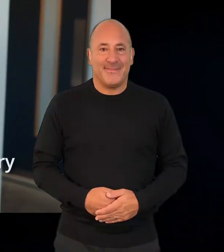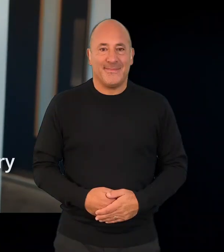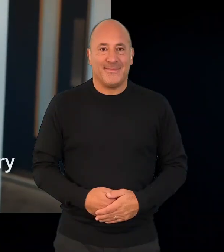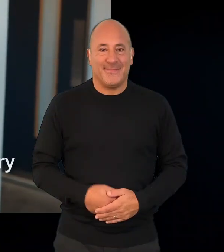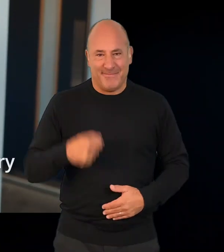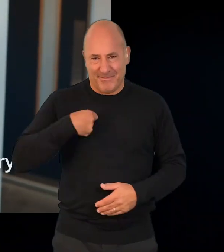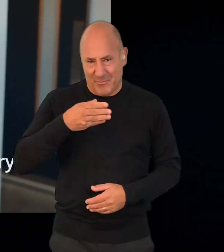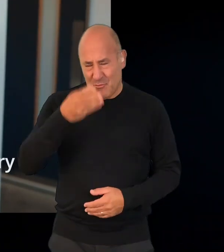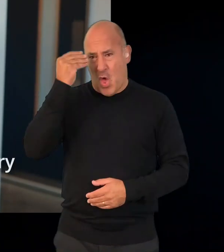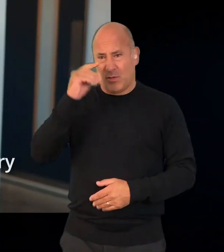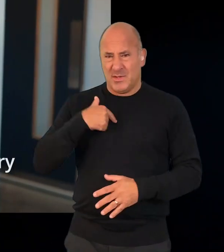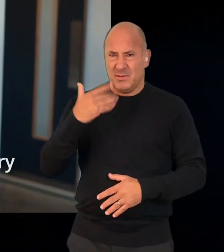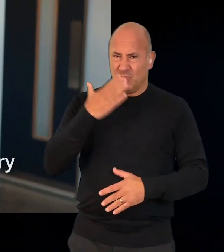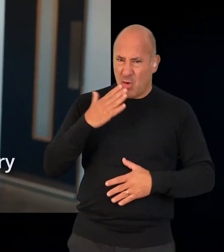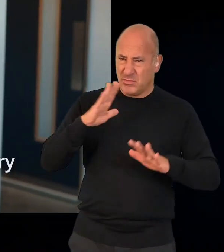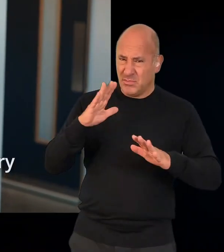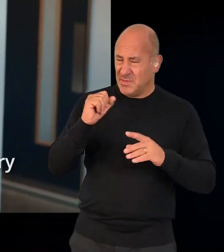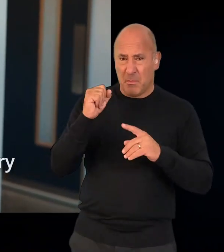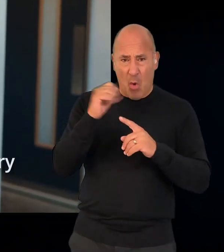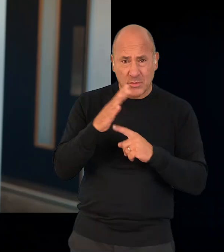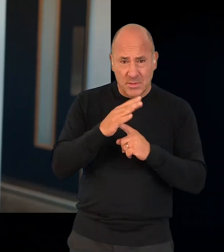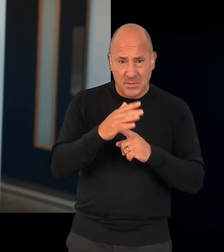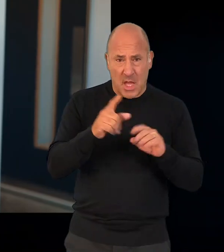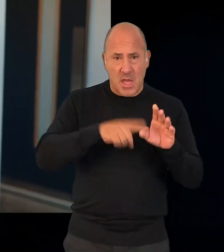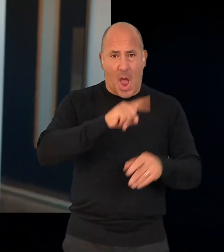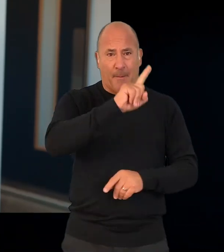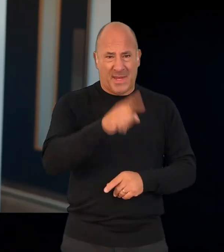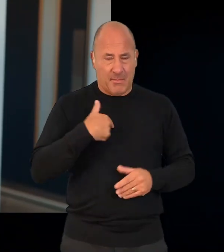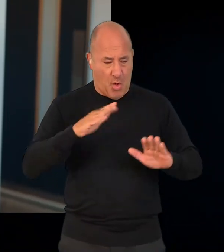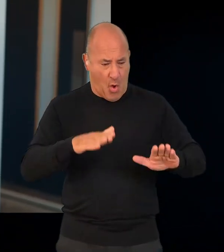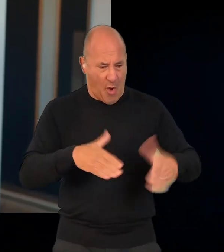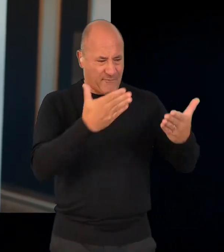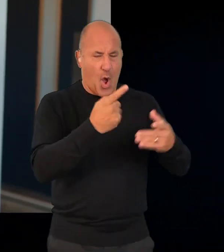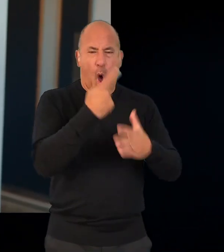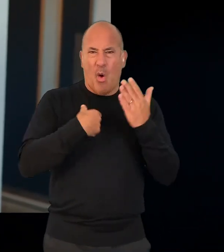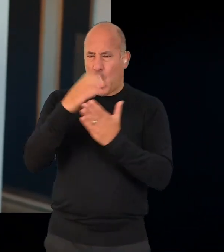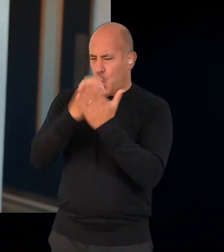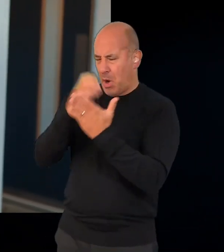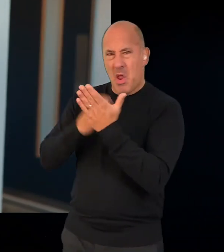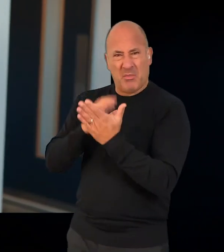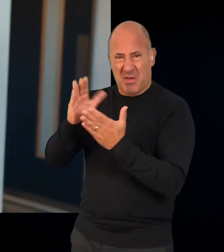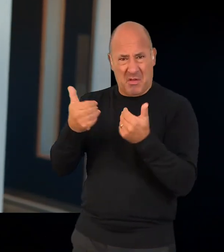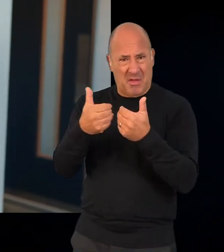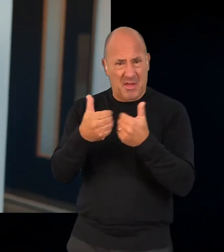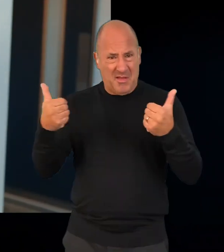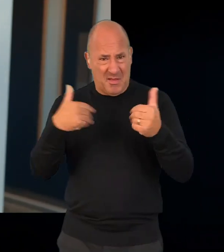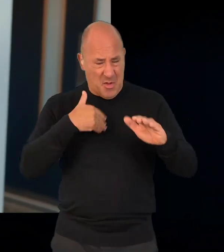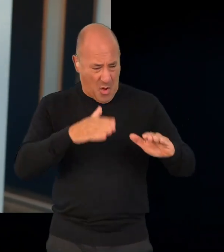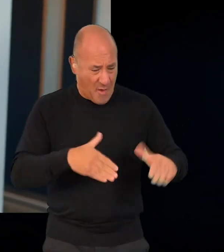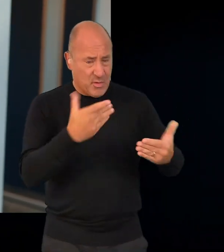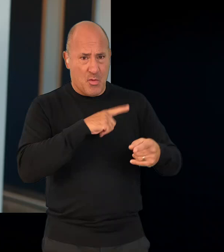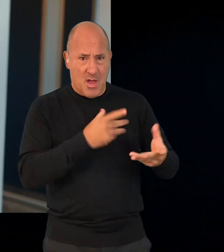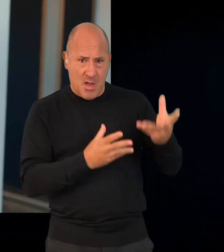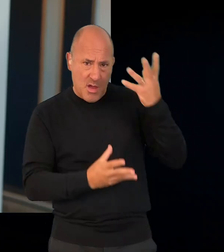I've also learned to be reassured that it's very important to give our young people opportunities outside of a formal curriculum, because the